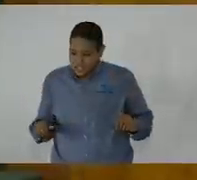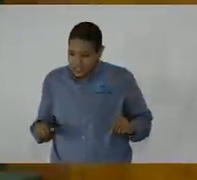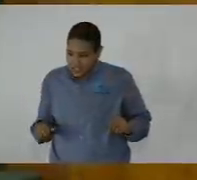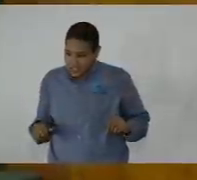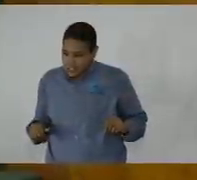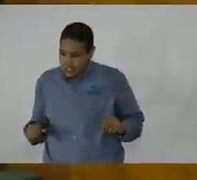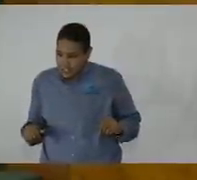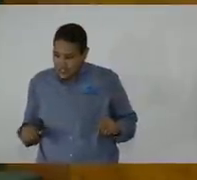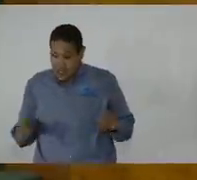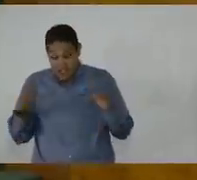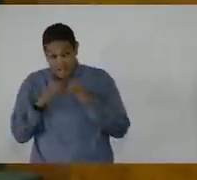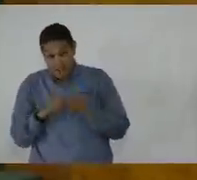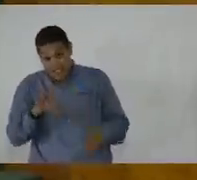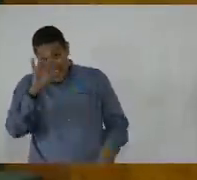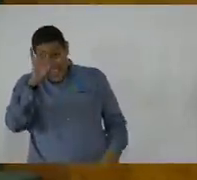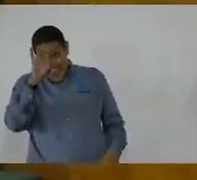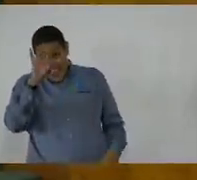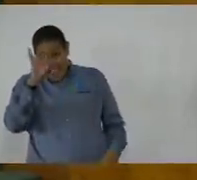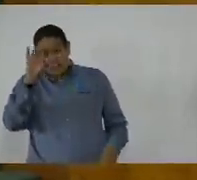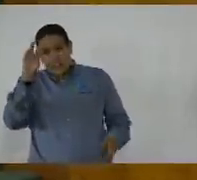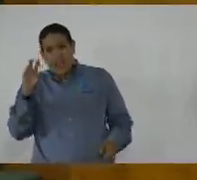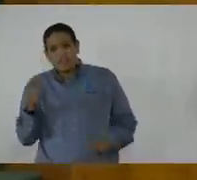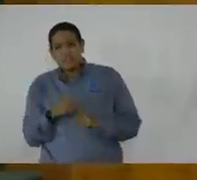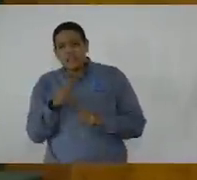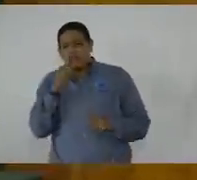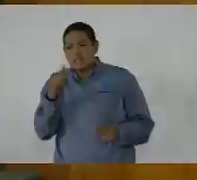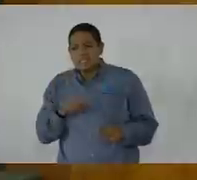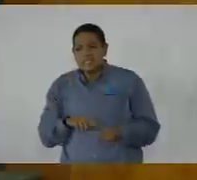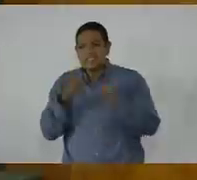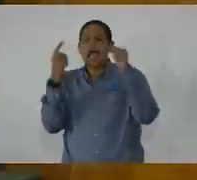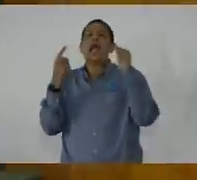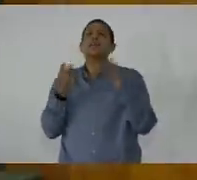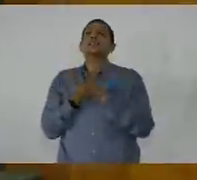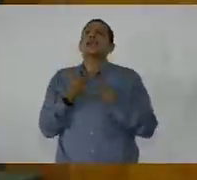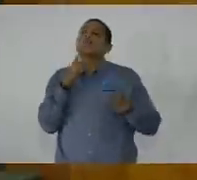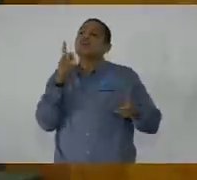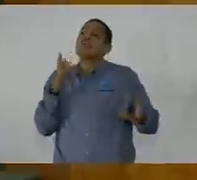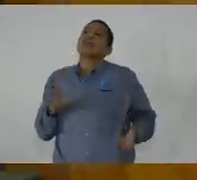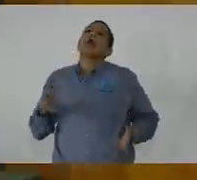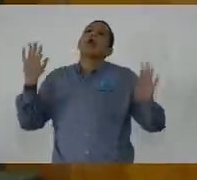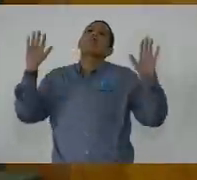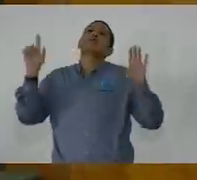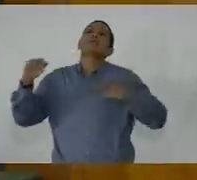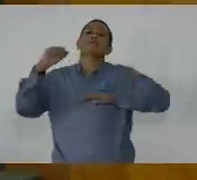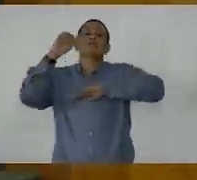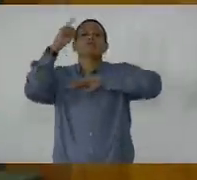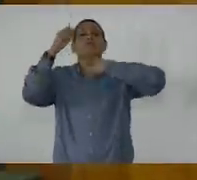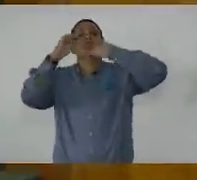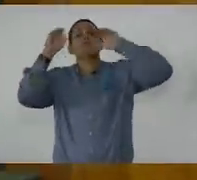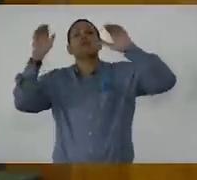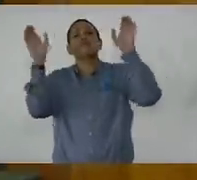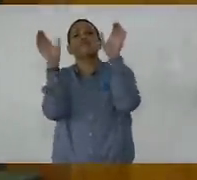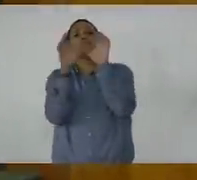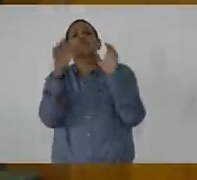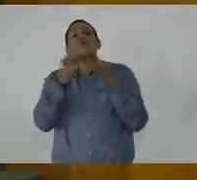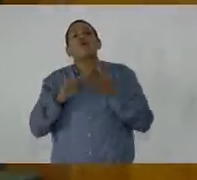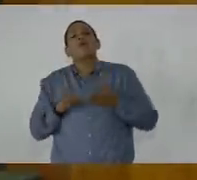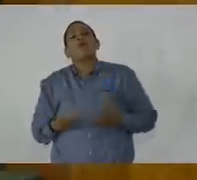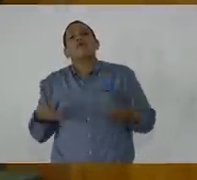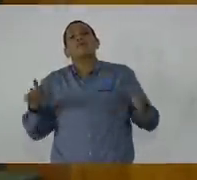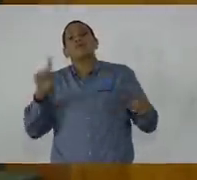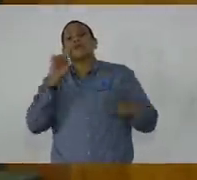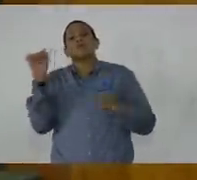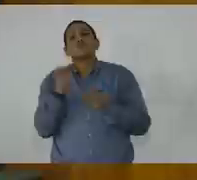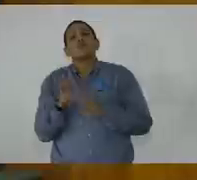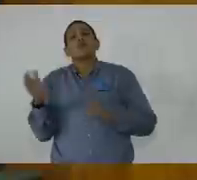For the 8 entities have started and have completed stage 1 certification audit and are